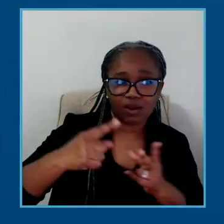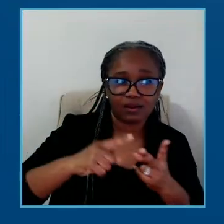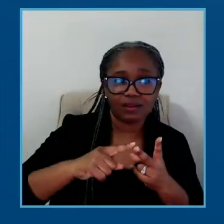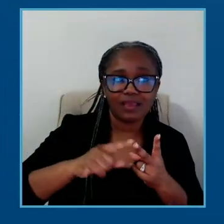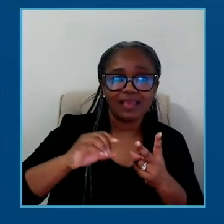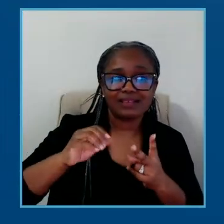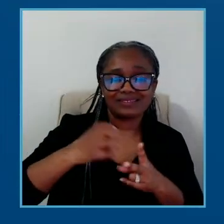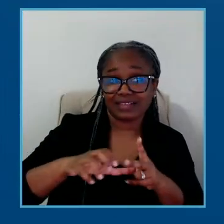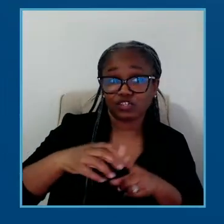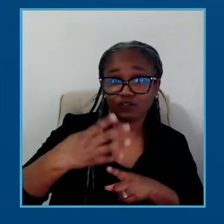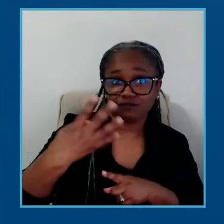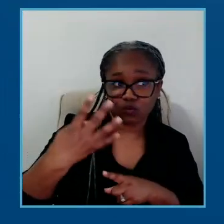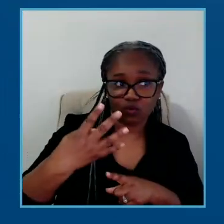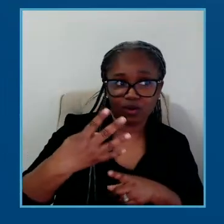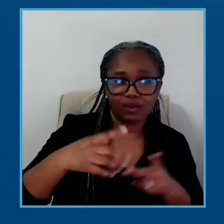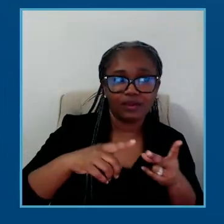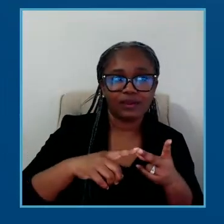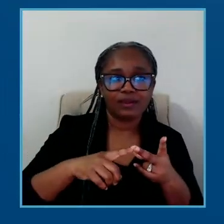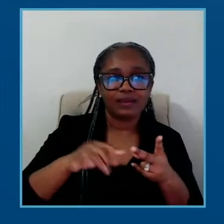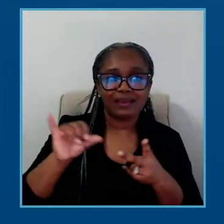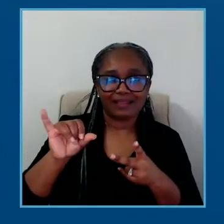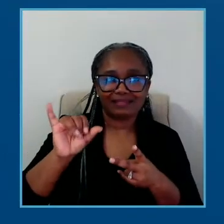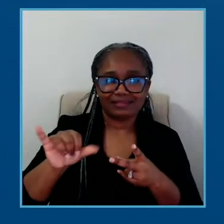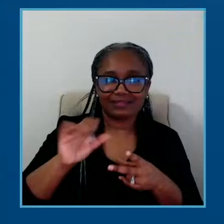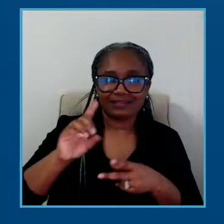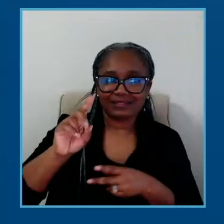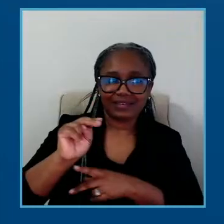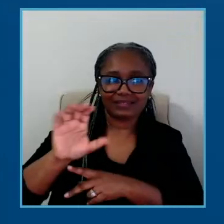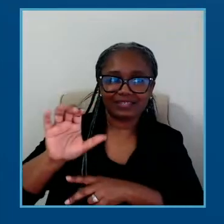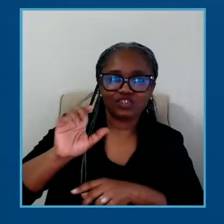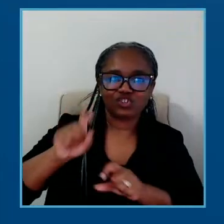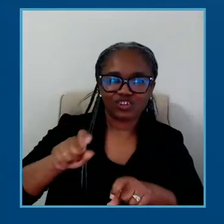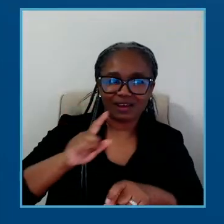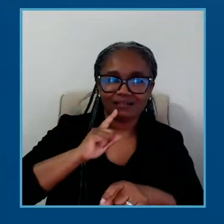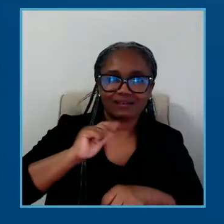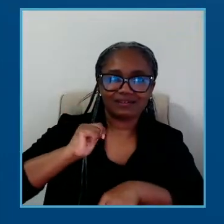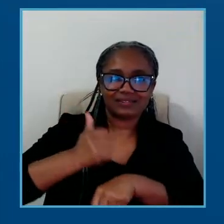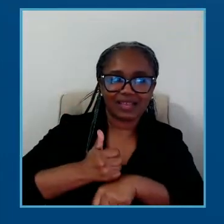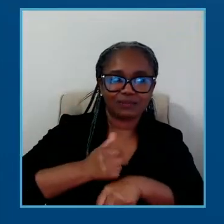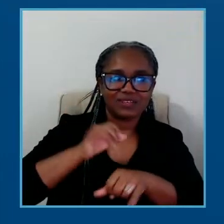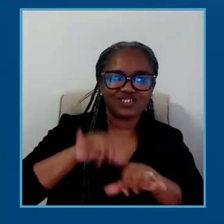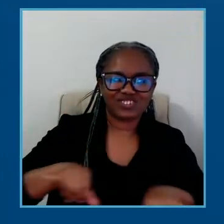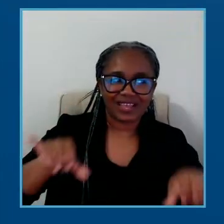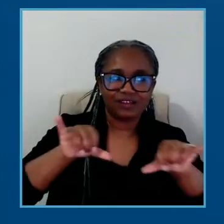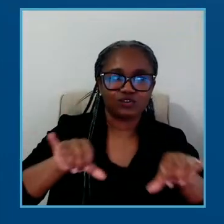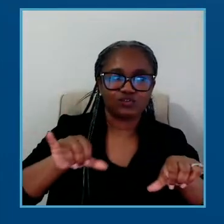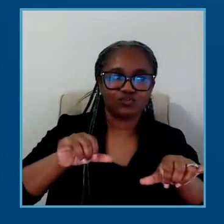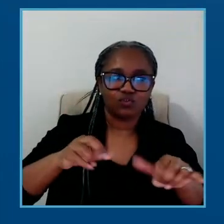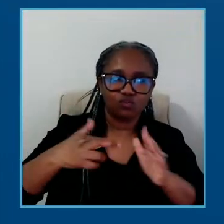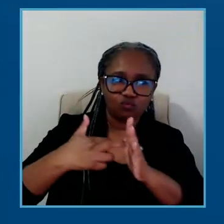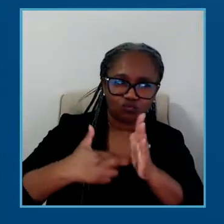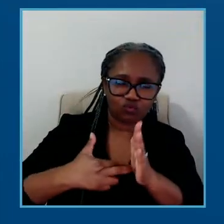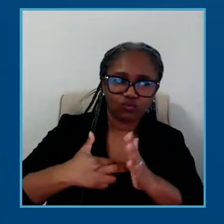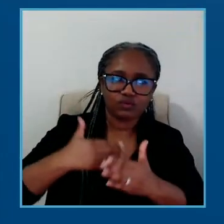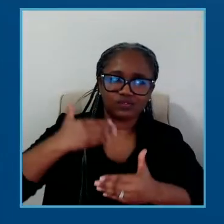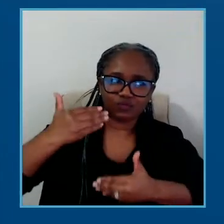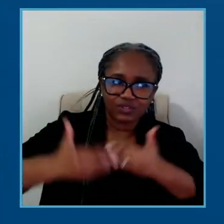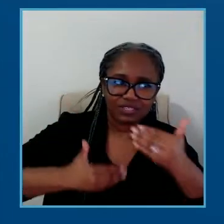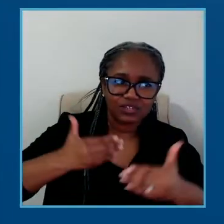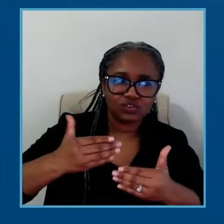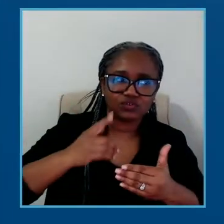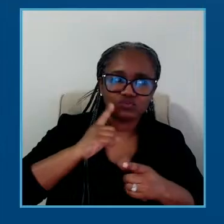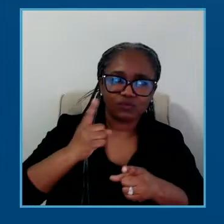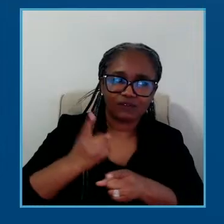candidates, the formulation of policy, and the conduct of other party affairs without prejudice on the basis of